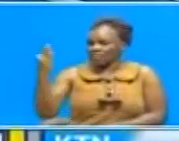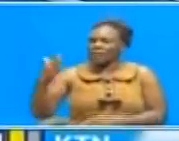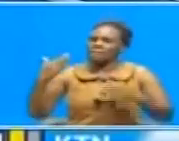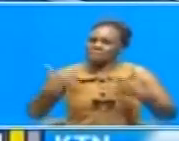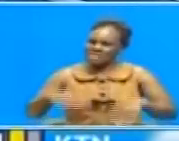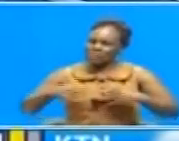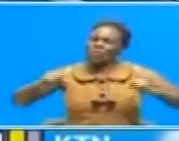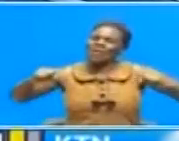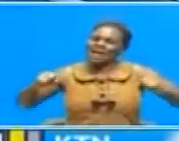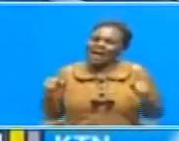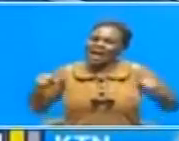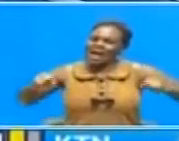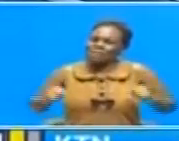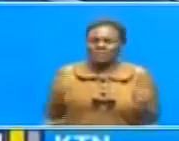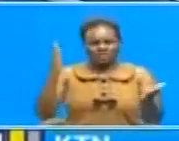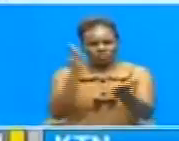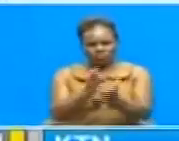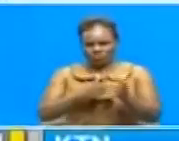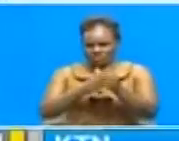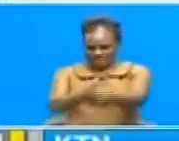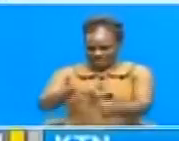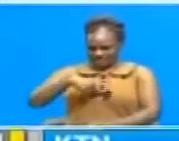happy. And as a reader,